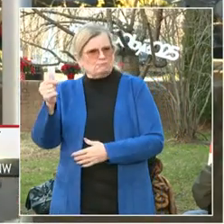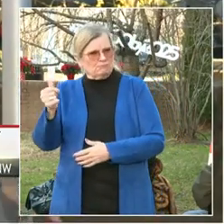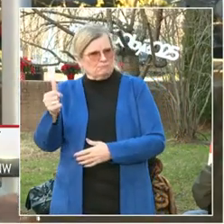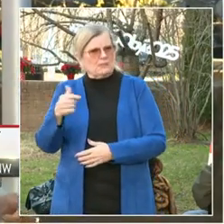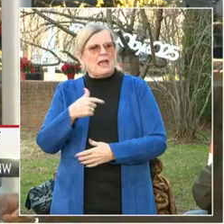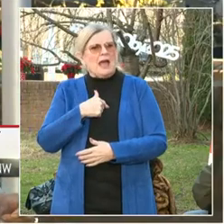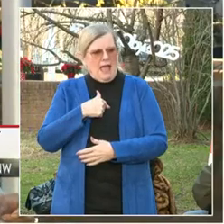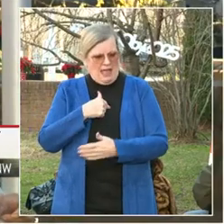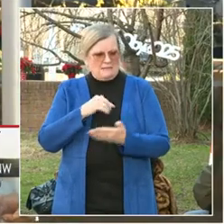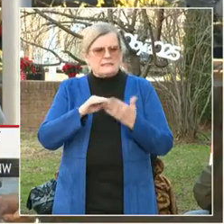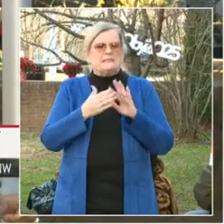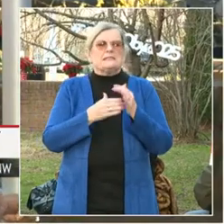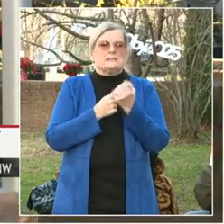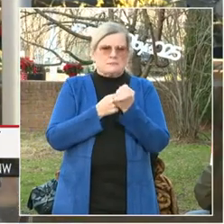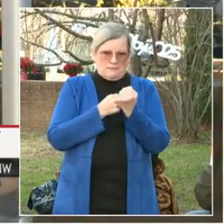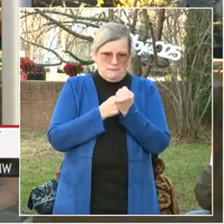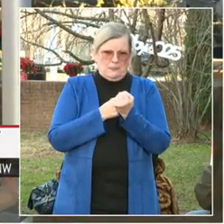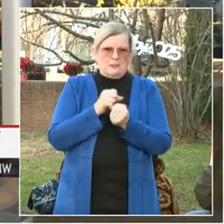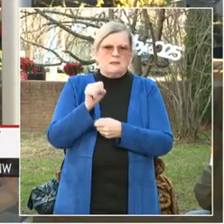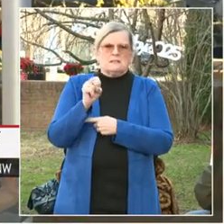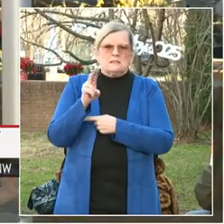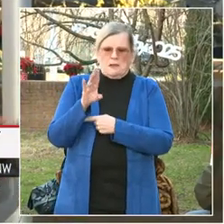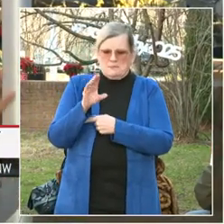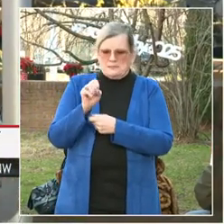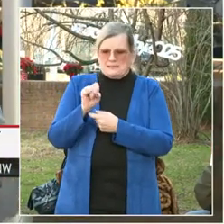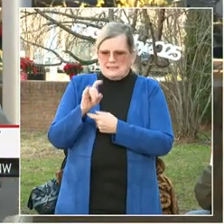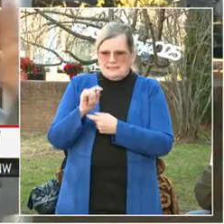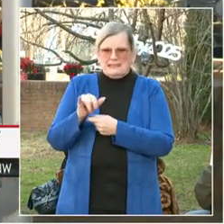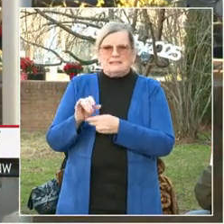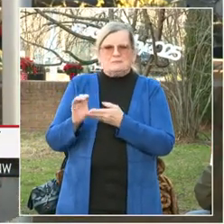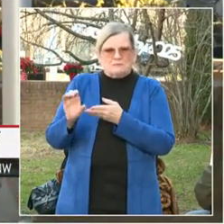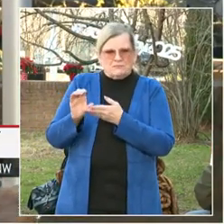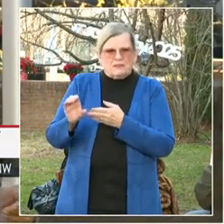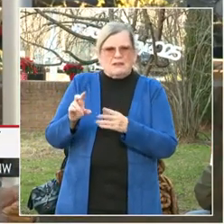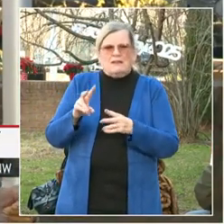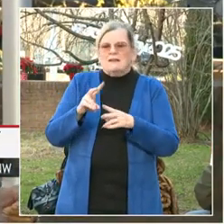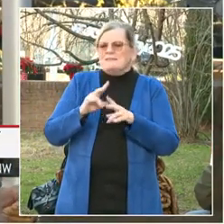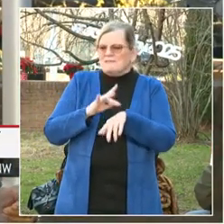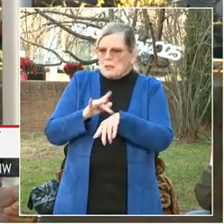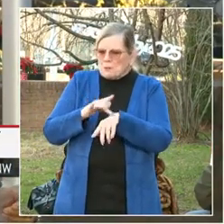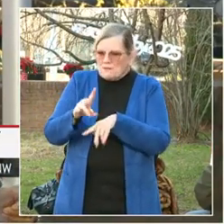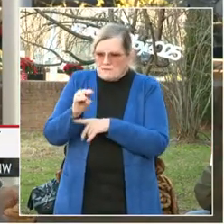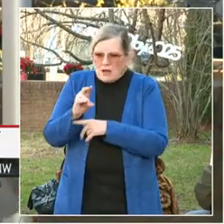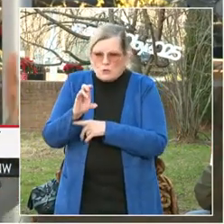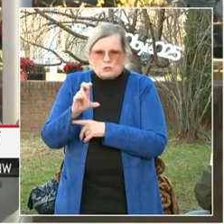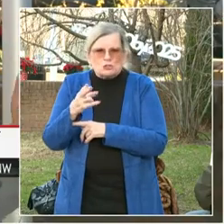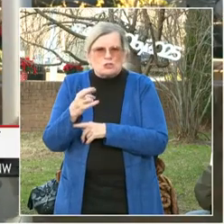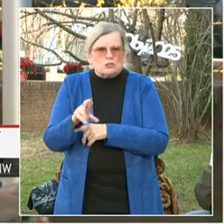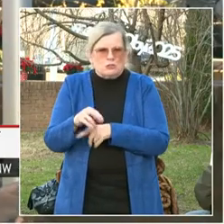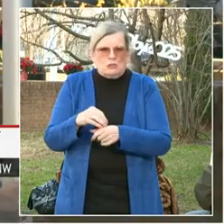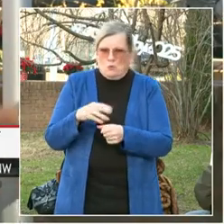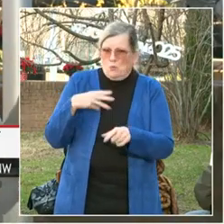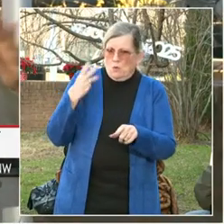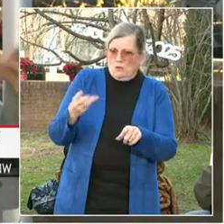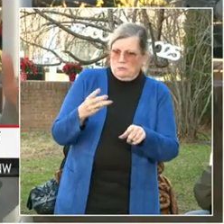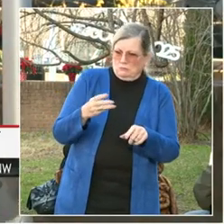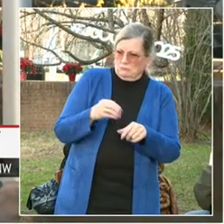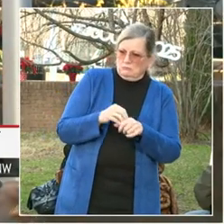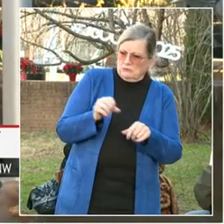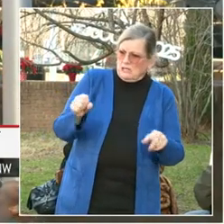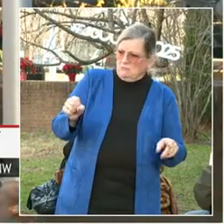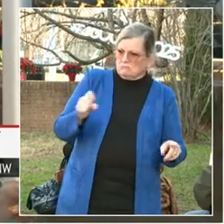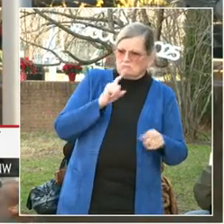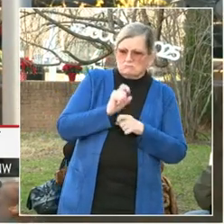of subsidy by way of vouchers for a lot of Washingtonians. And some people in